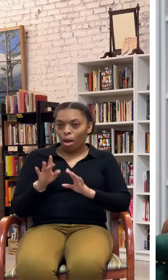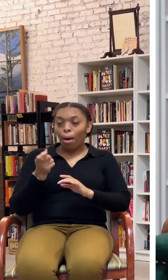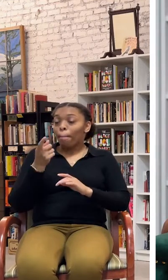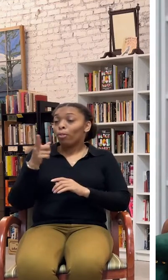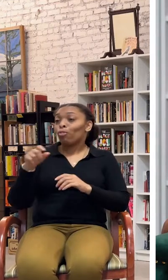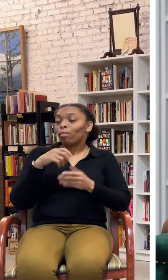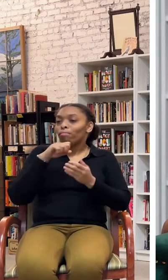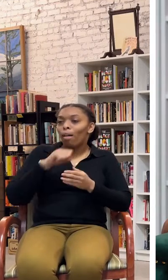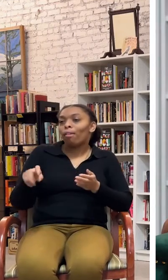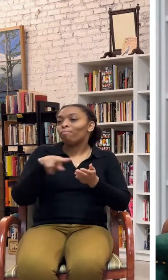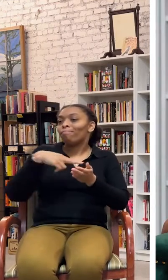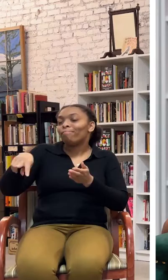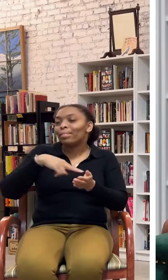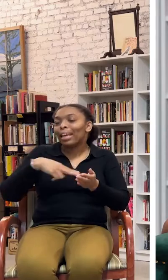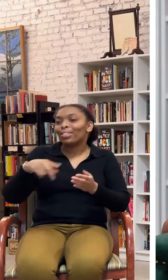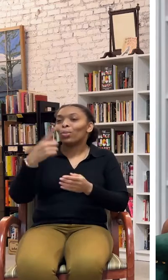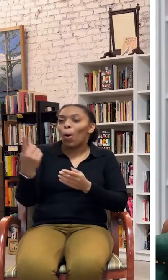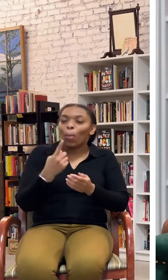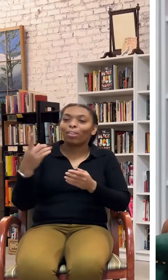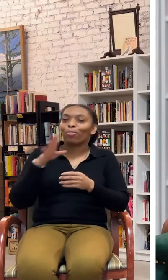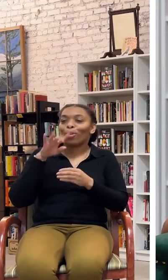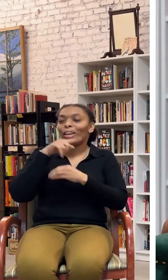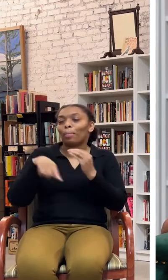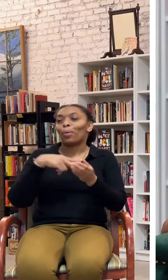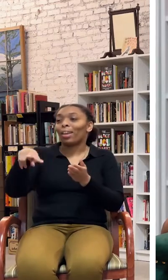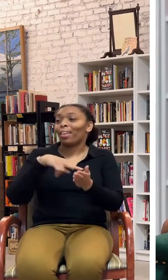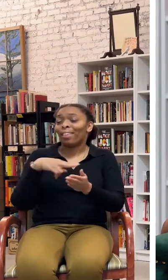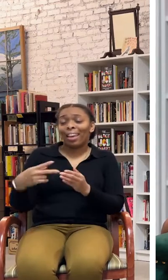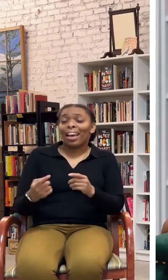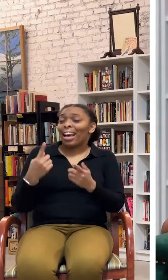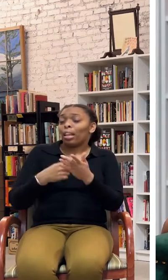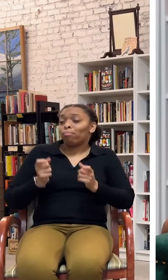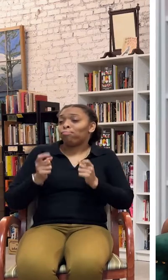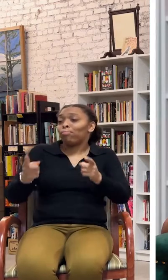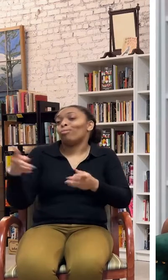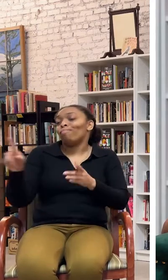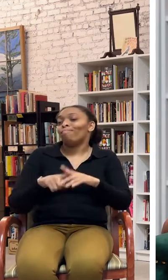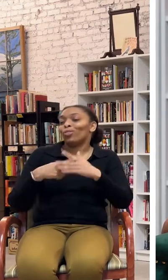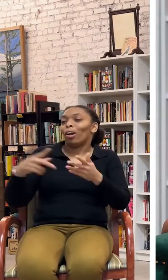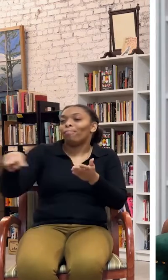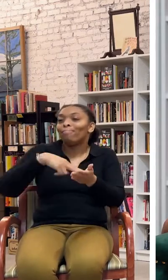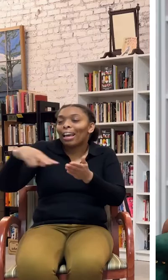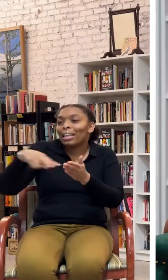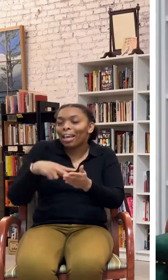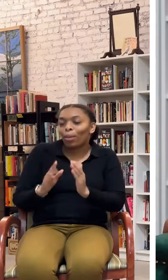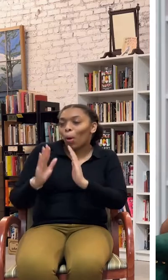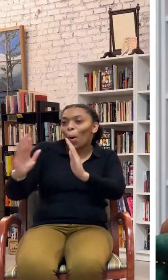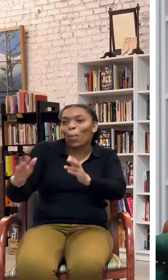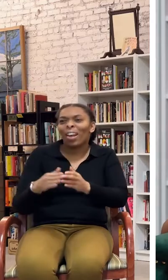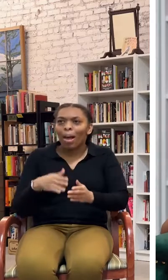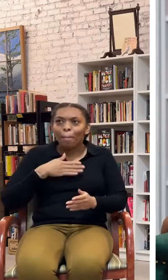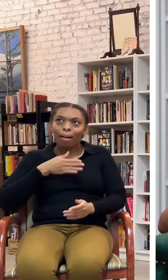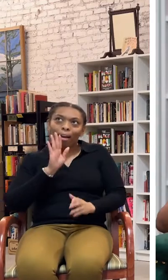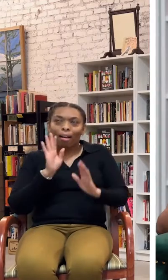always talks about dancing. And I love the moments where she just randomly will like bust out a couple moves in the hallway or whatever, and then be like, "Oh my God,